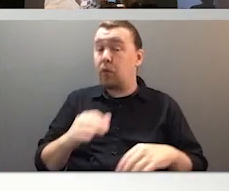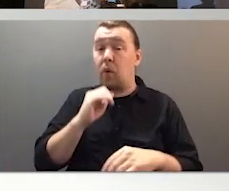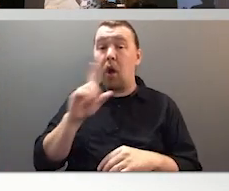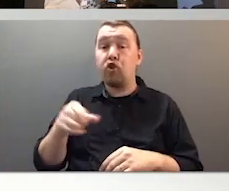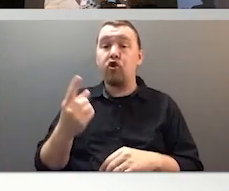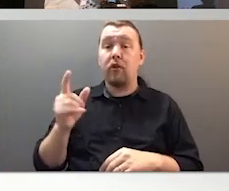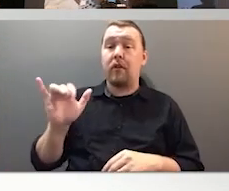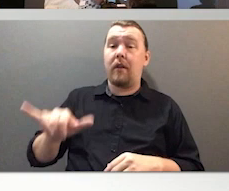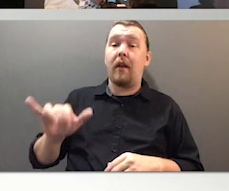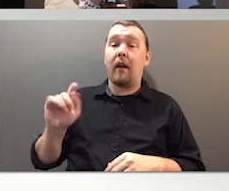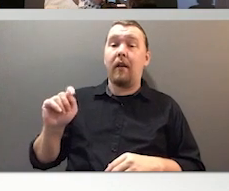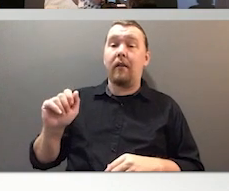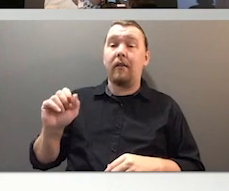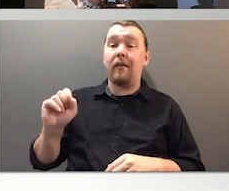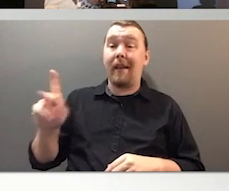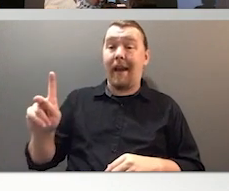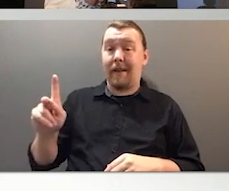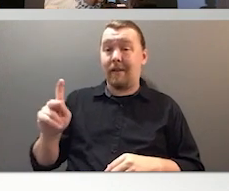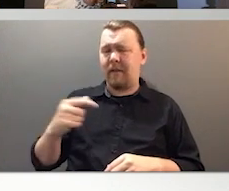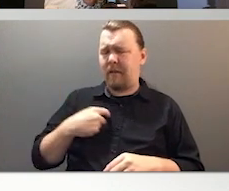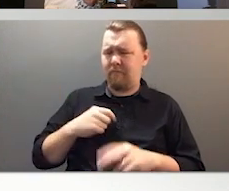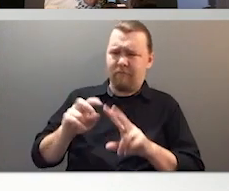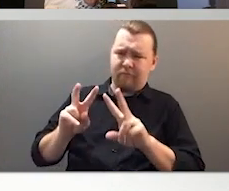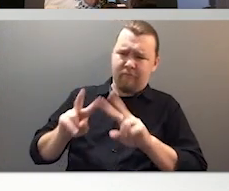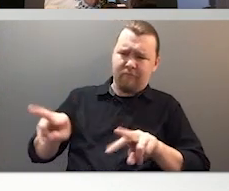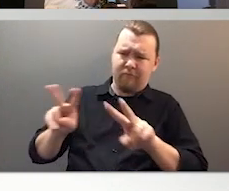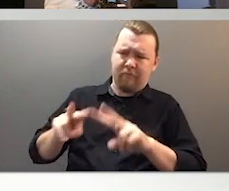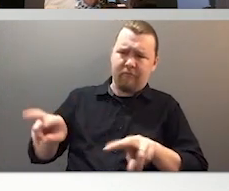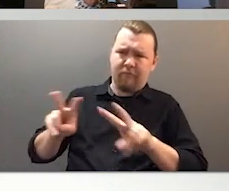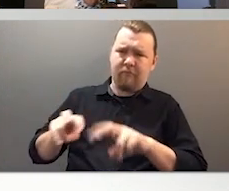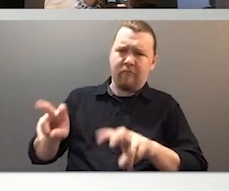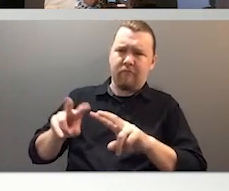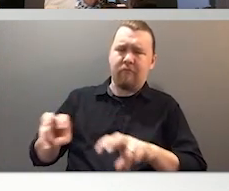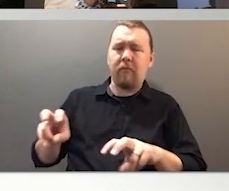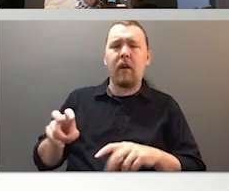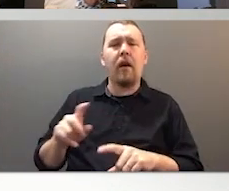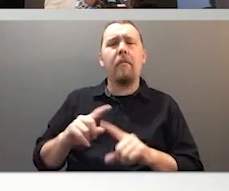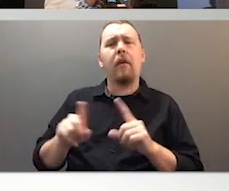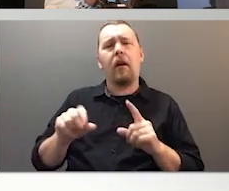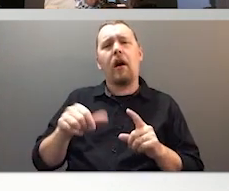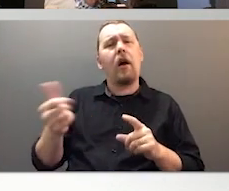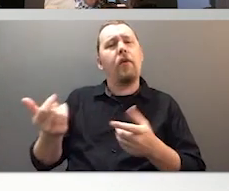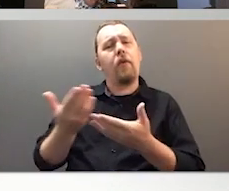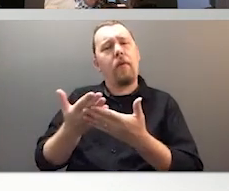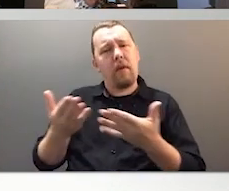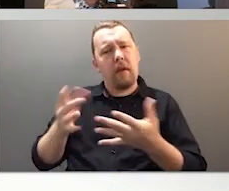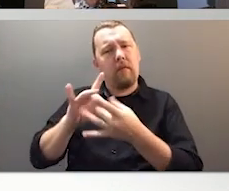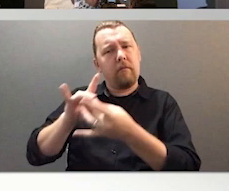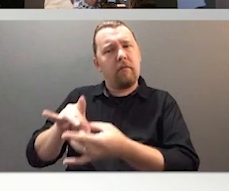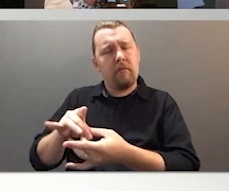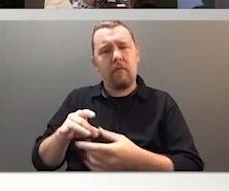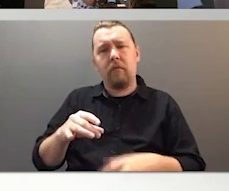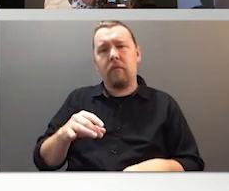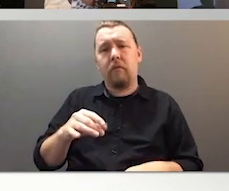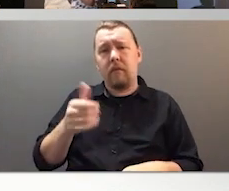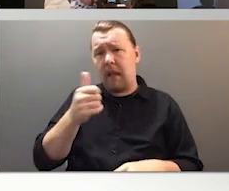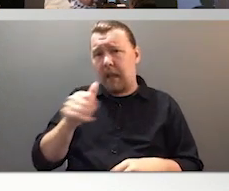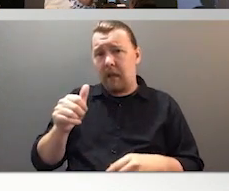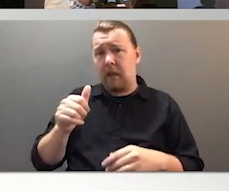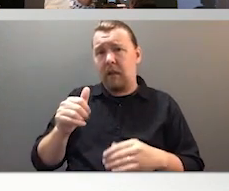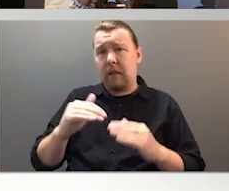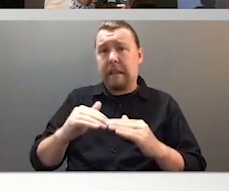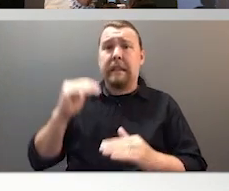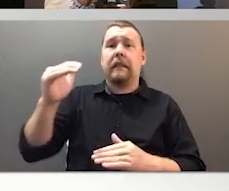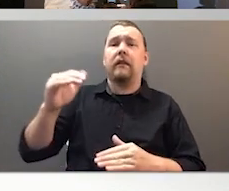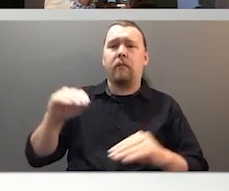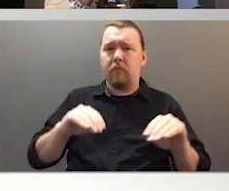I'm looking for. I'm looking for some other things that go along with it. Are there any extraneous movements?